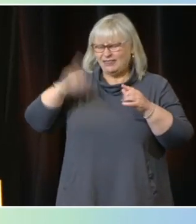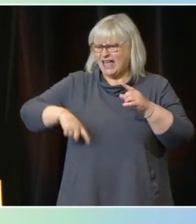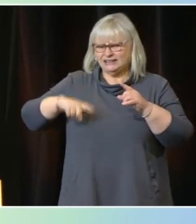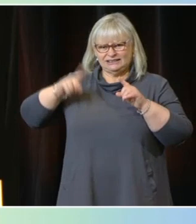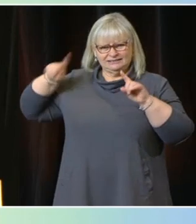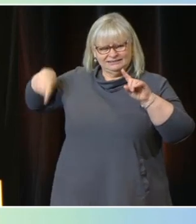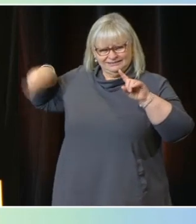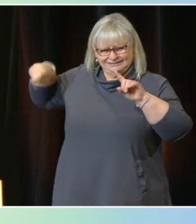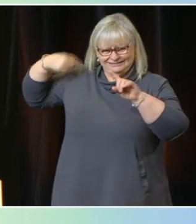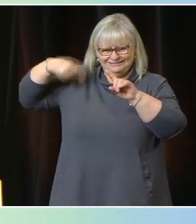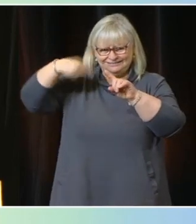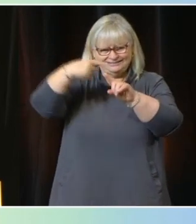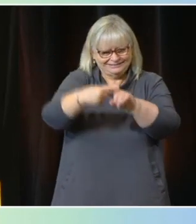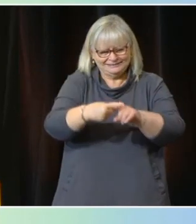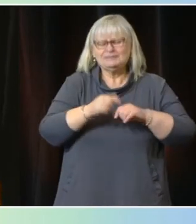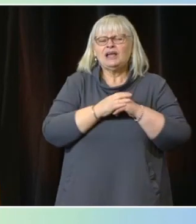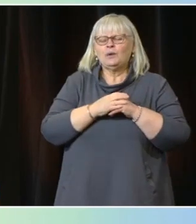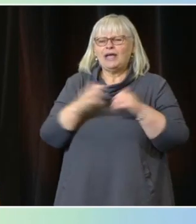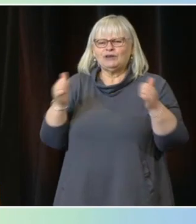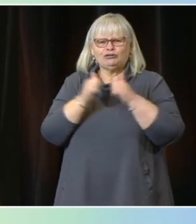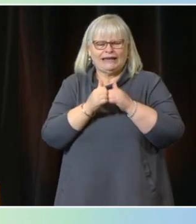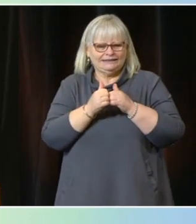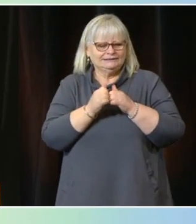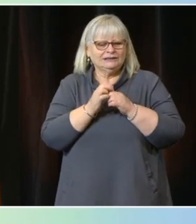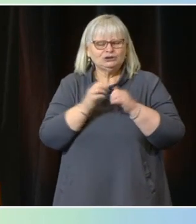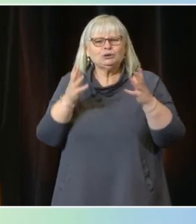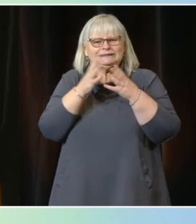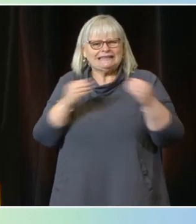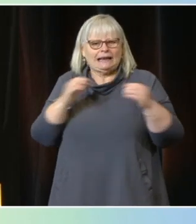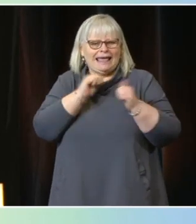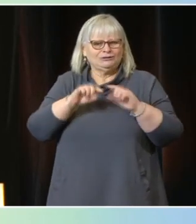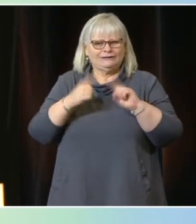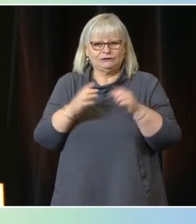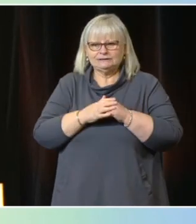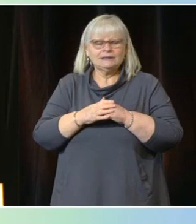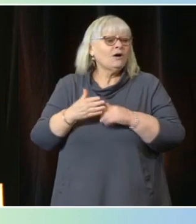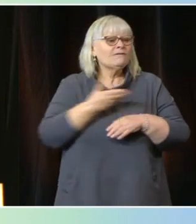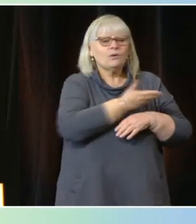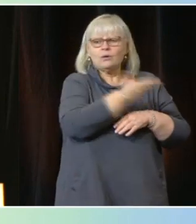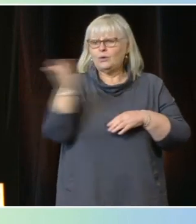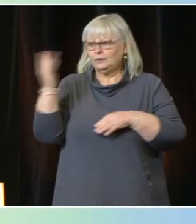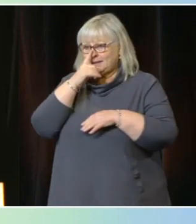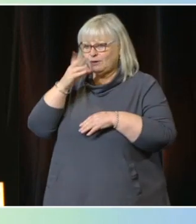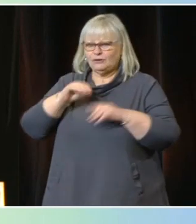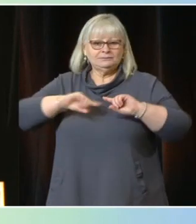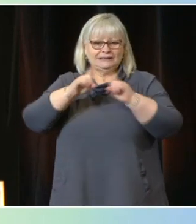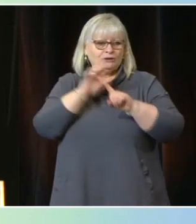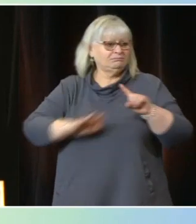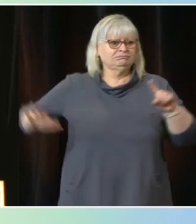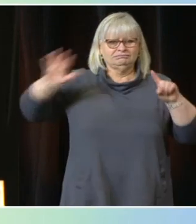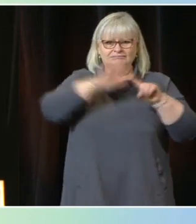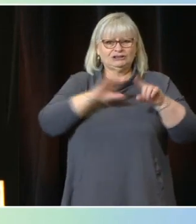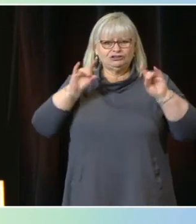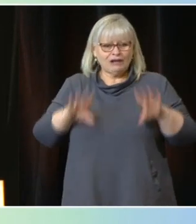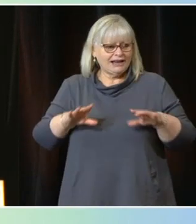place to meet and settle differences and to everyone here from all parts of Australia and every corner of our